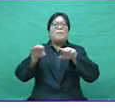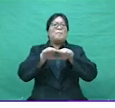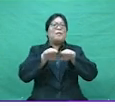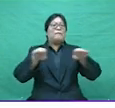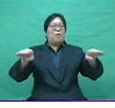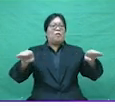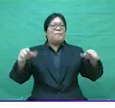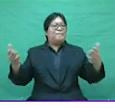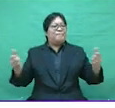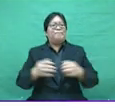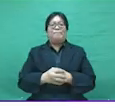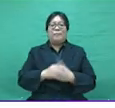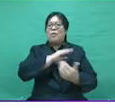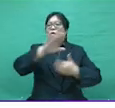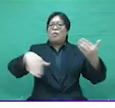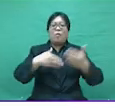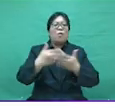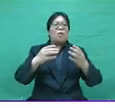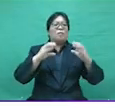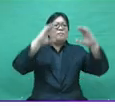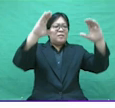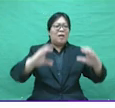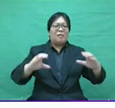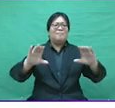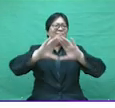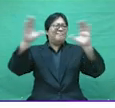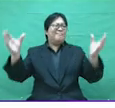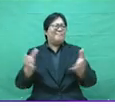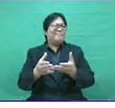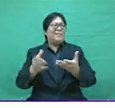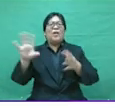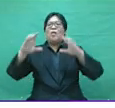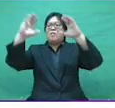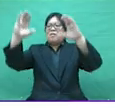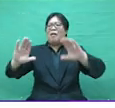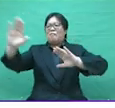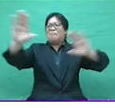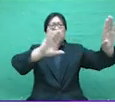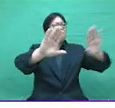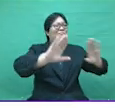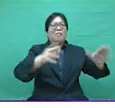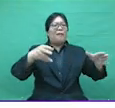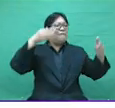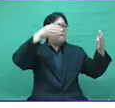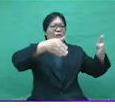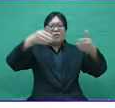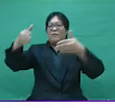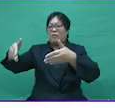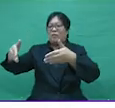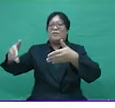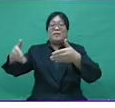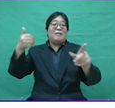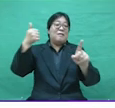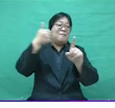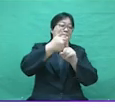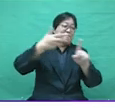a unique platform about all measures taken around the globe, which are focusing